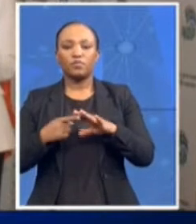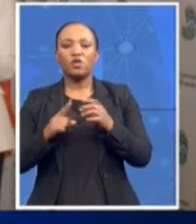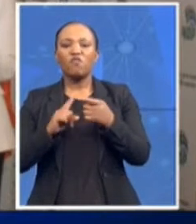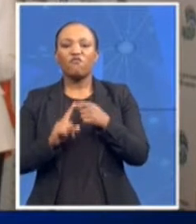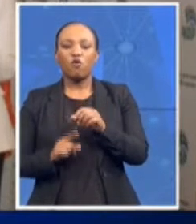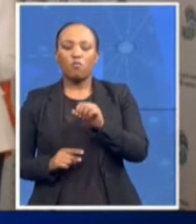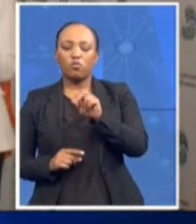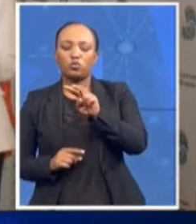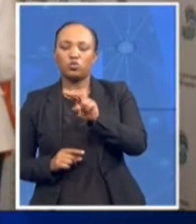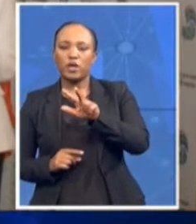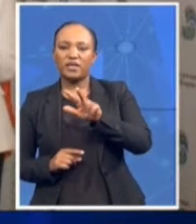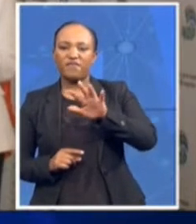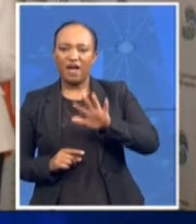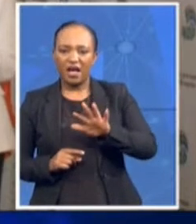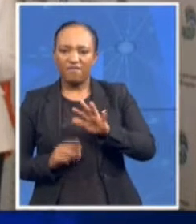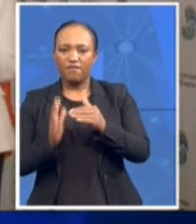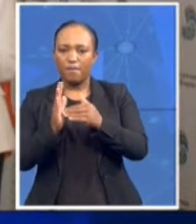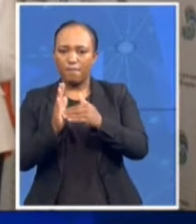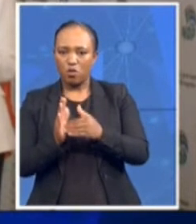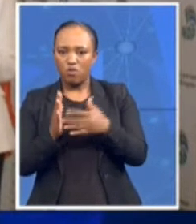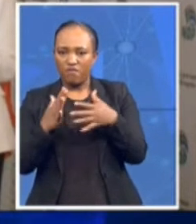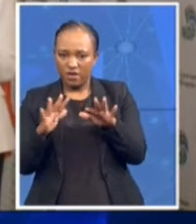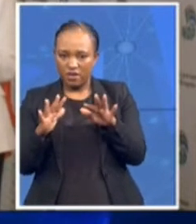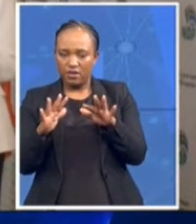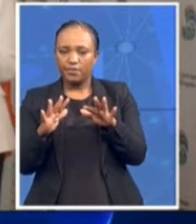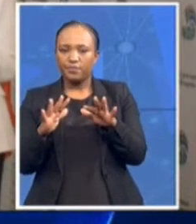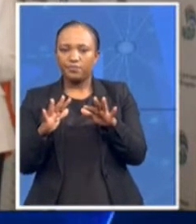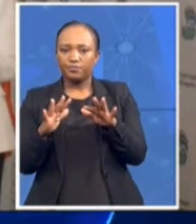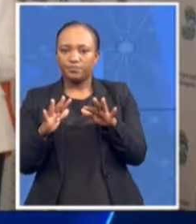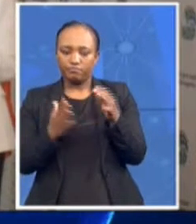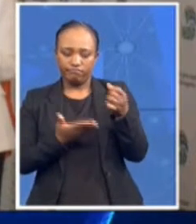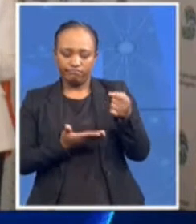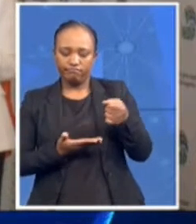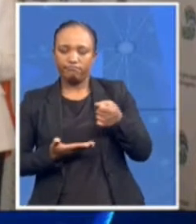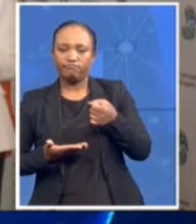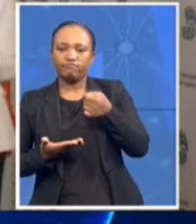been put to us to disperse to the sector,